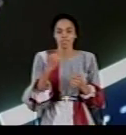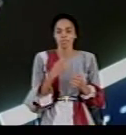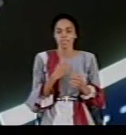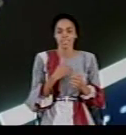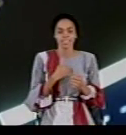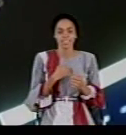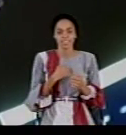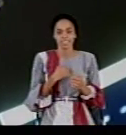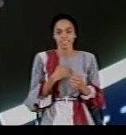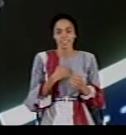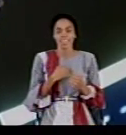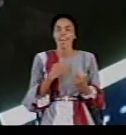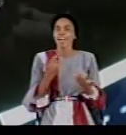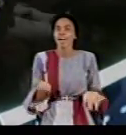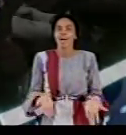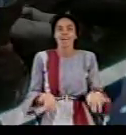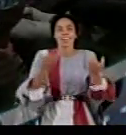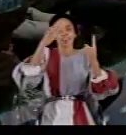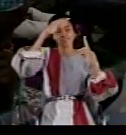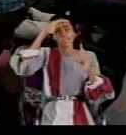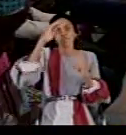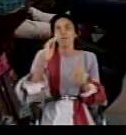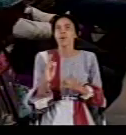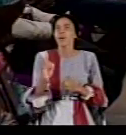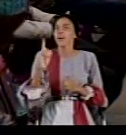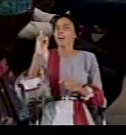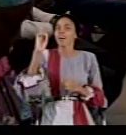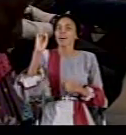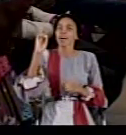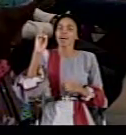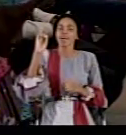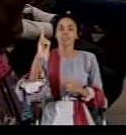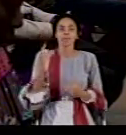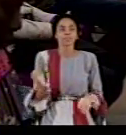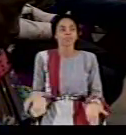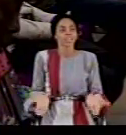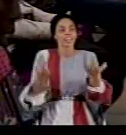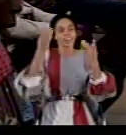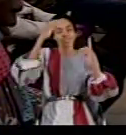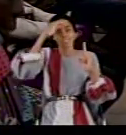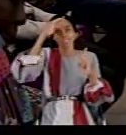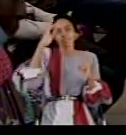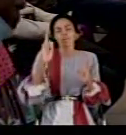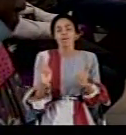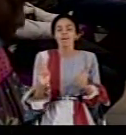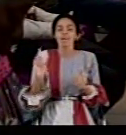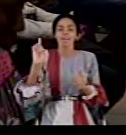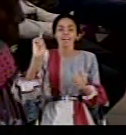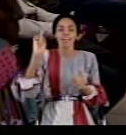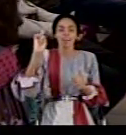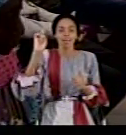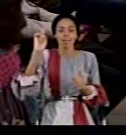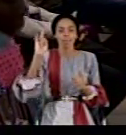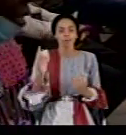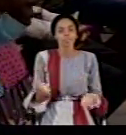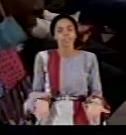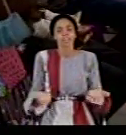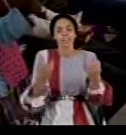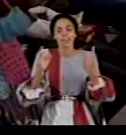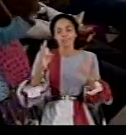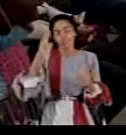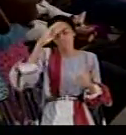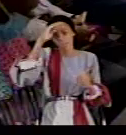oh, lift him up, lift him up. Let's lift him up. Still